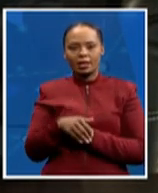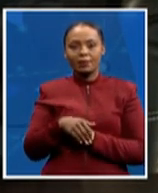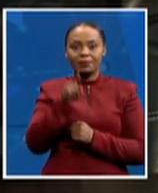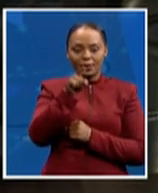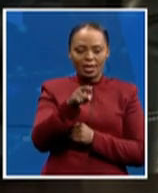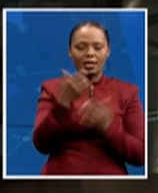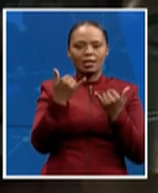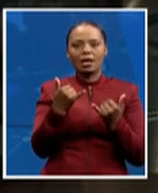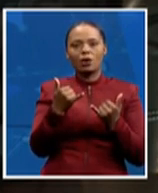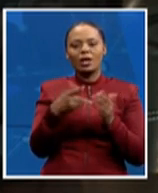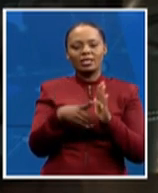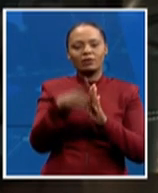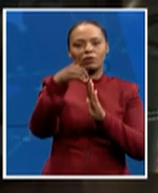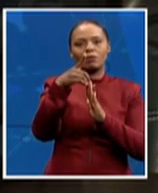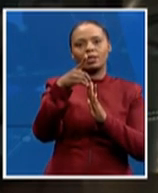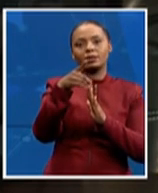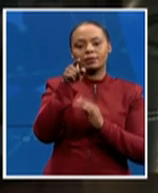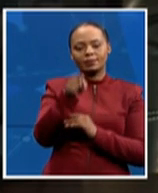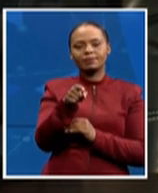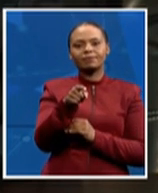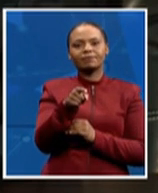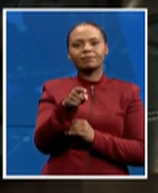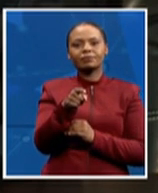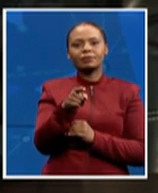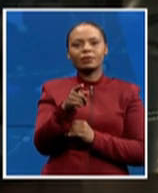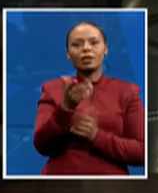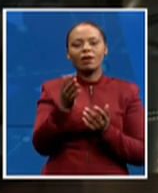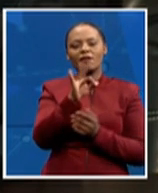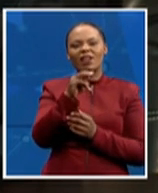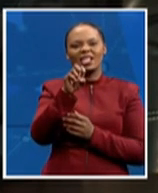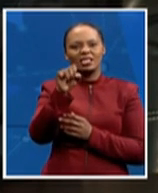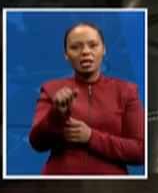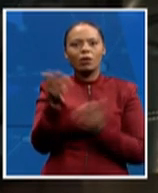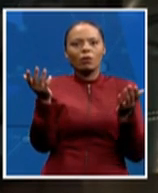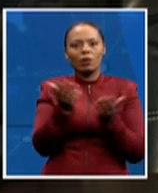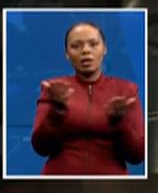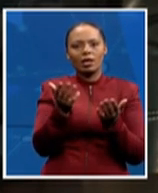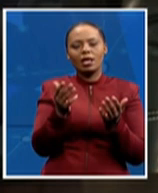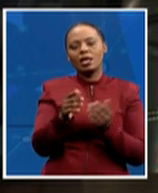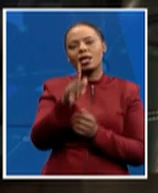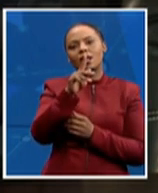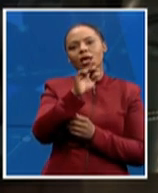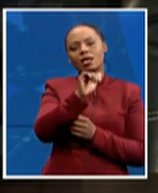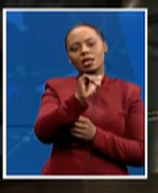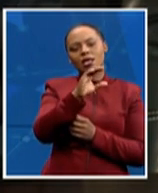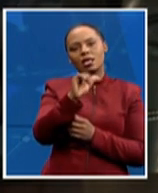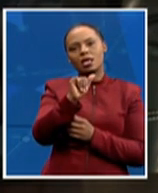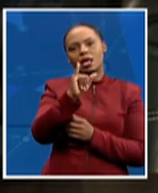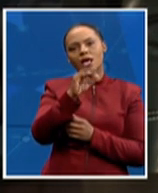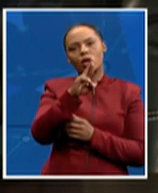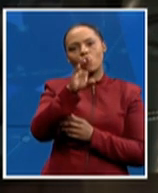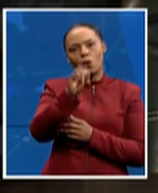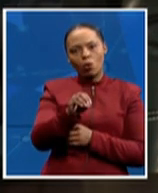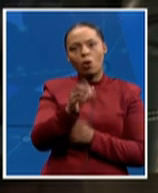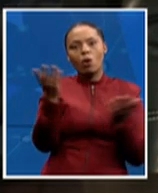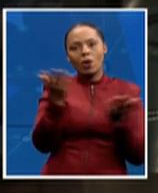which is headquartered in Cairo, in Egypt, is already funding some of the projects in our country